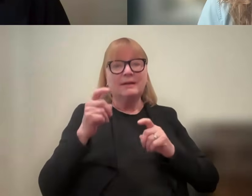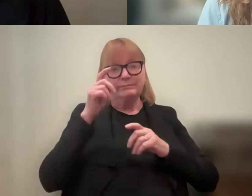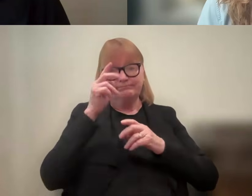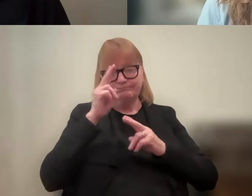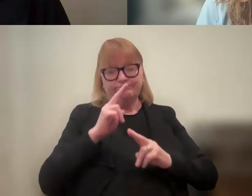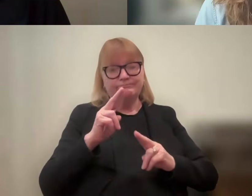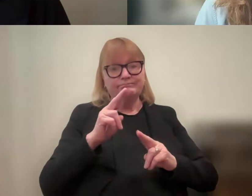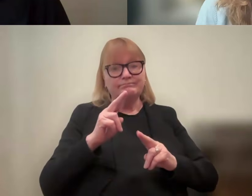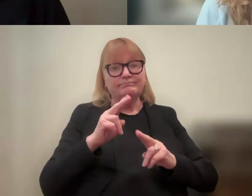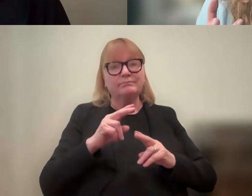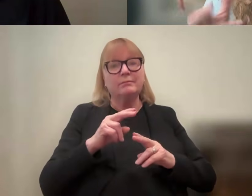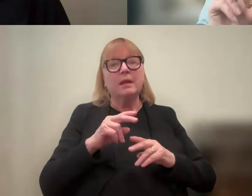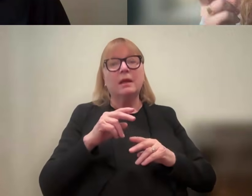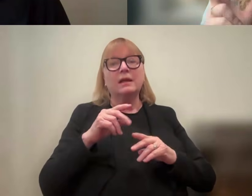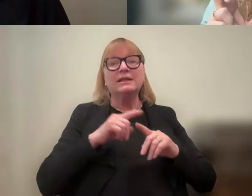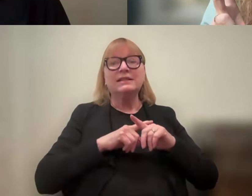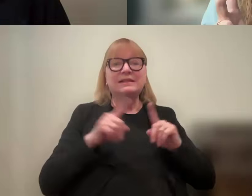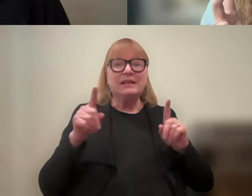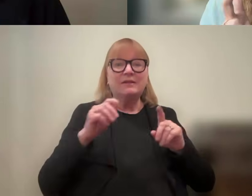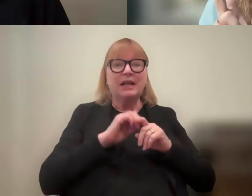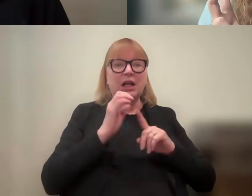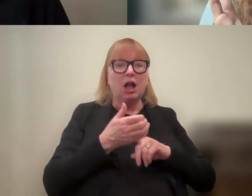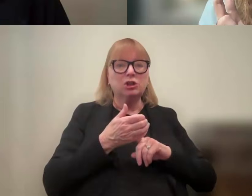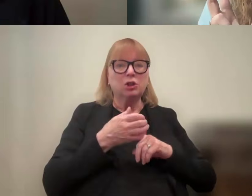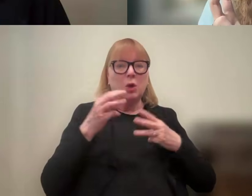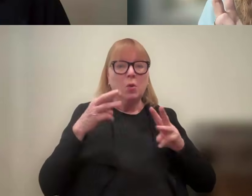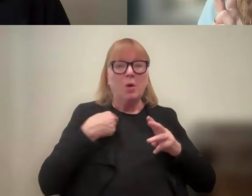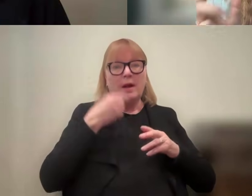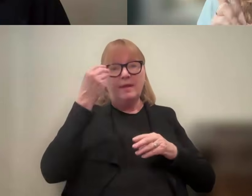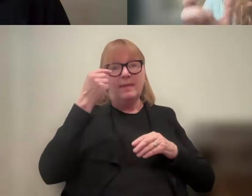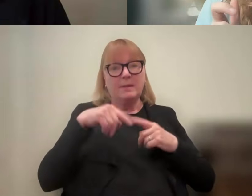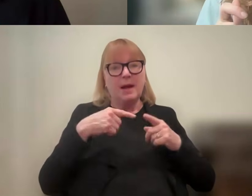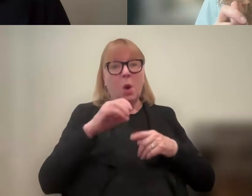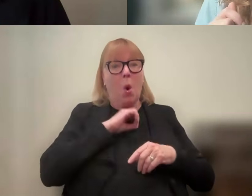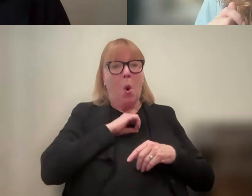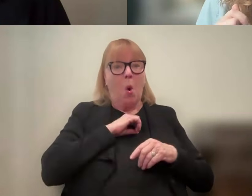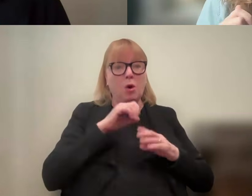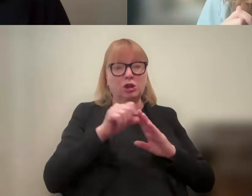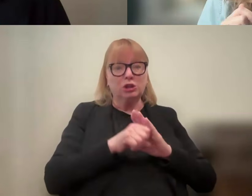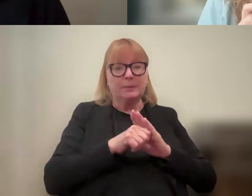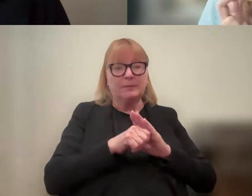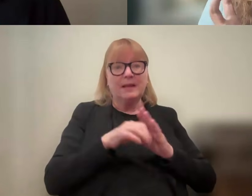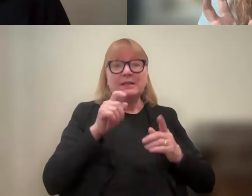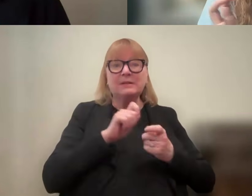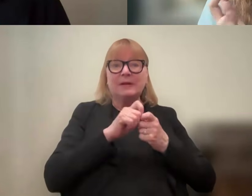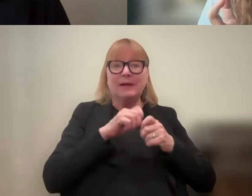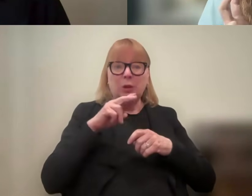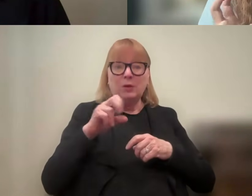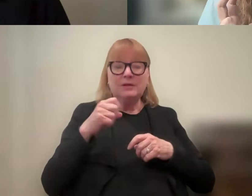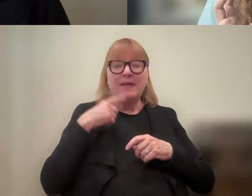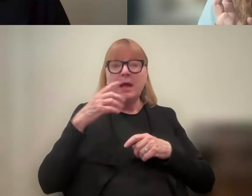tribute to. And so there's a real difference in the cultural ways that we think about ownership, specifically in the US. And I